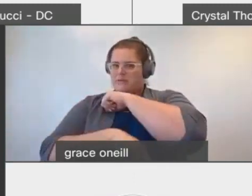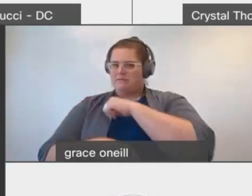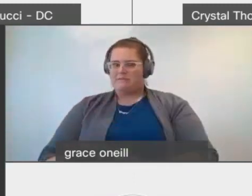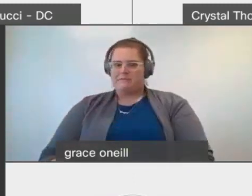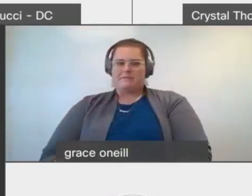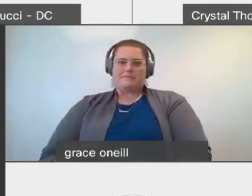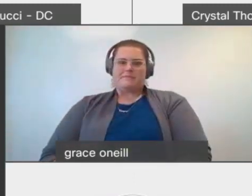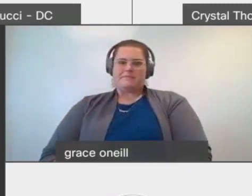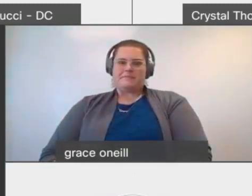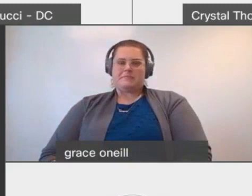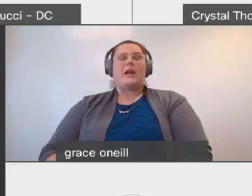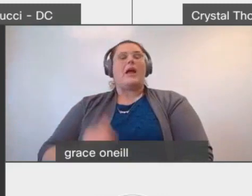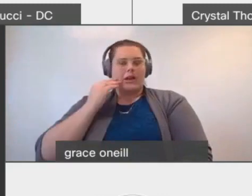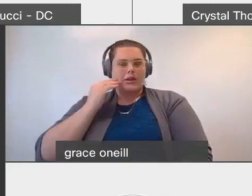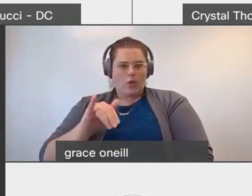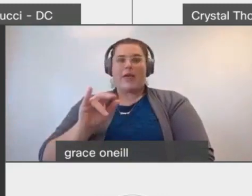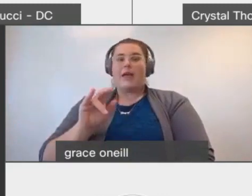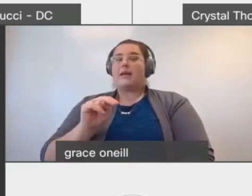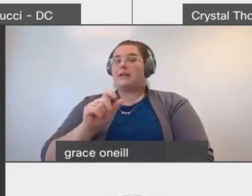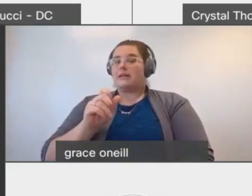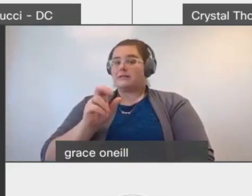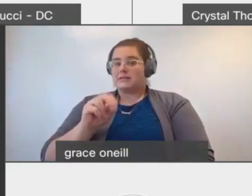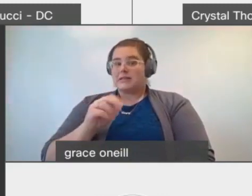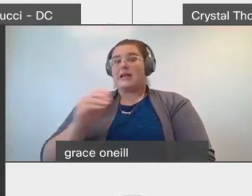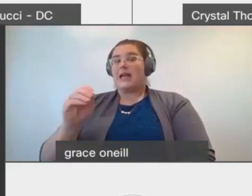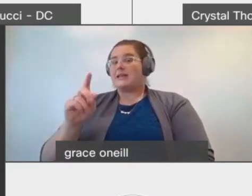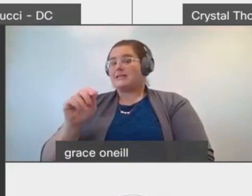And I know Nelson and Daryl are both here.